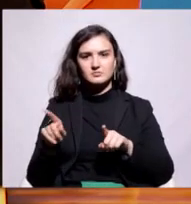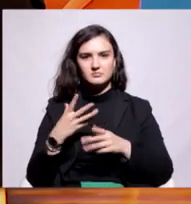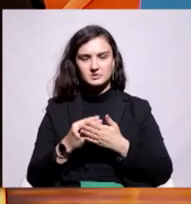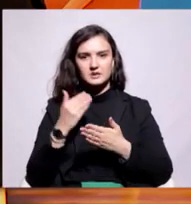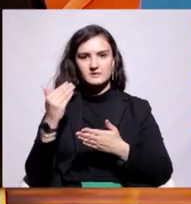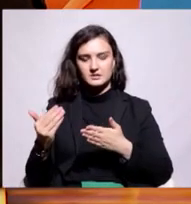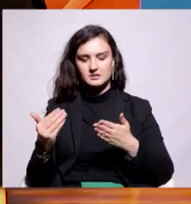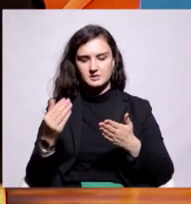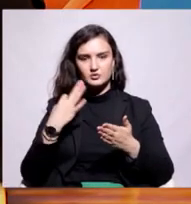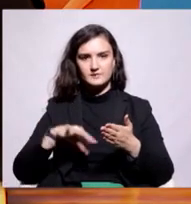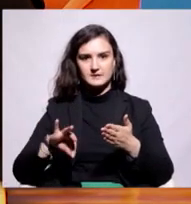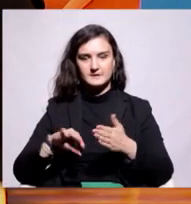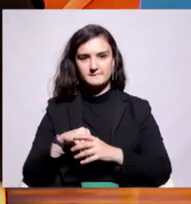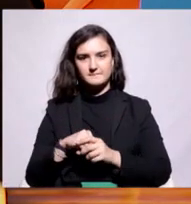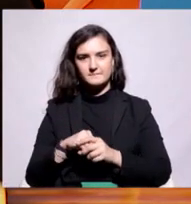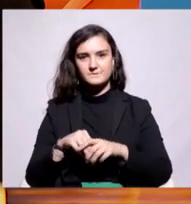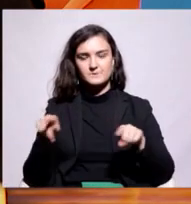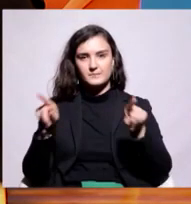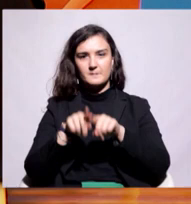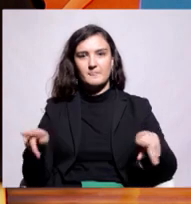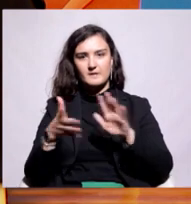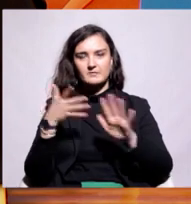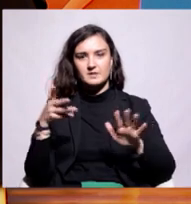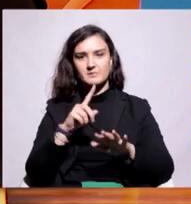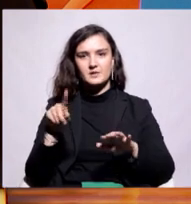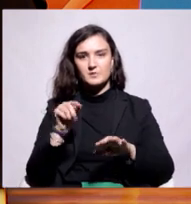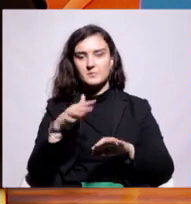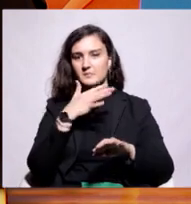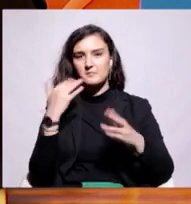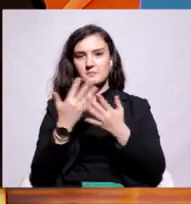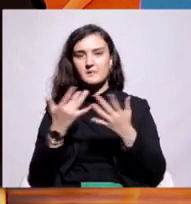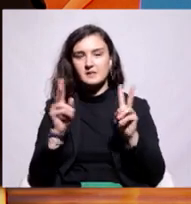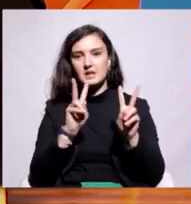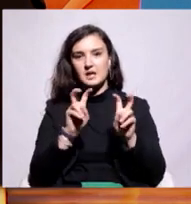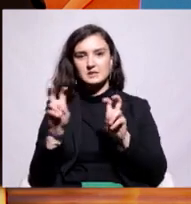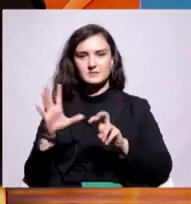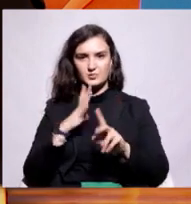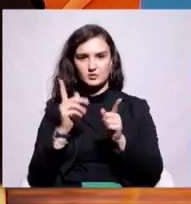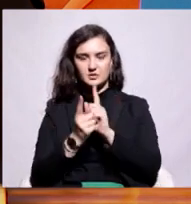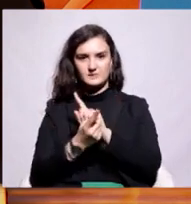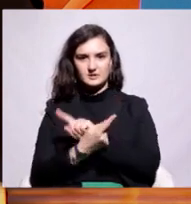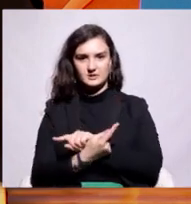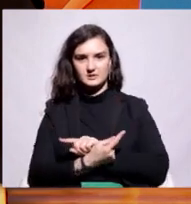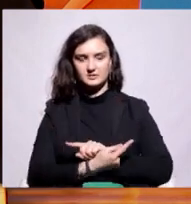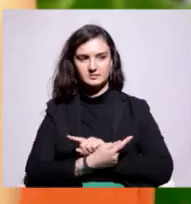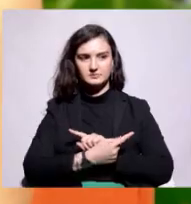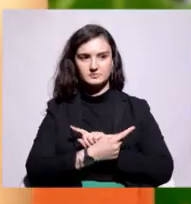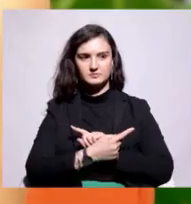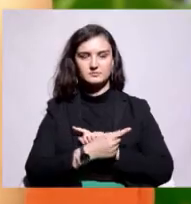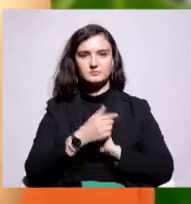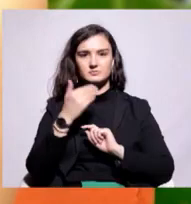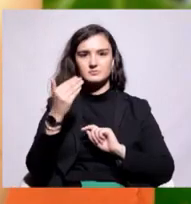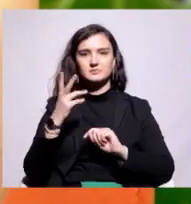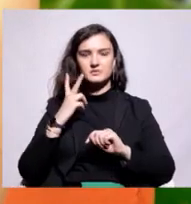his own son. And he also realizes that many things have been changed. His